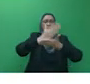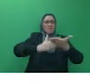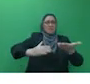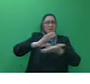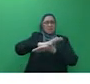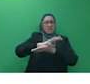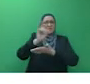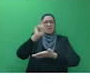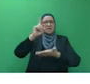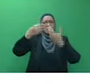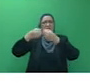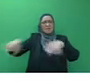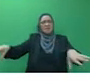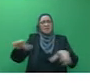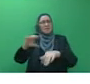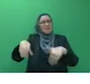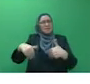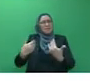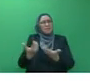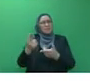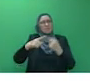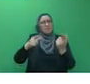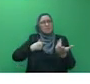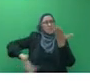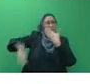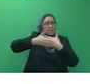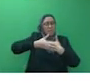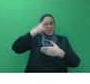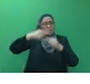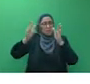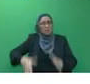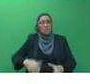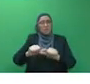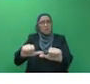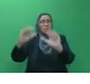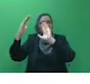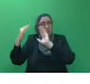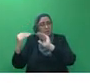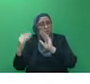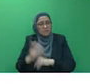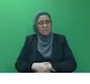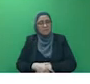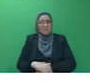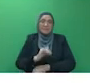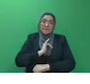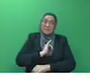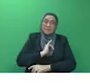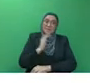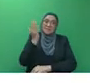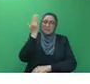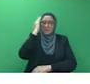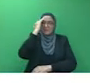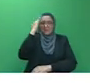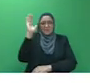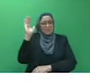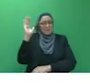um i i wouldn't know i don't know that i don't have that deep a knowledge and of